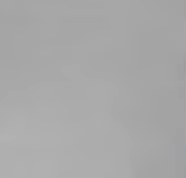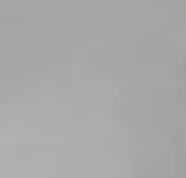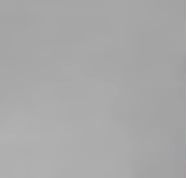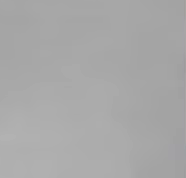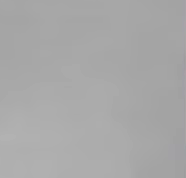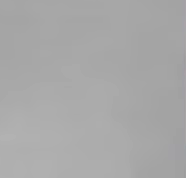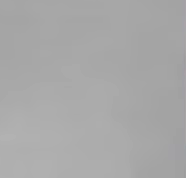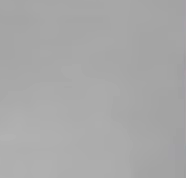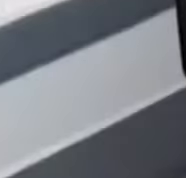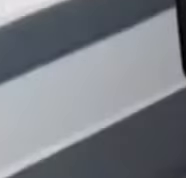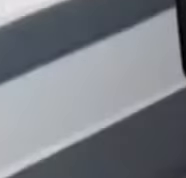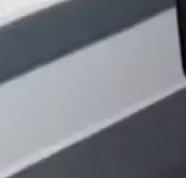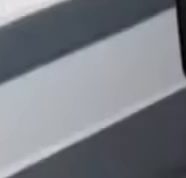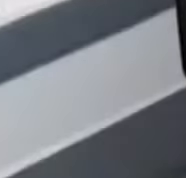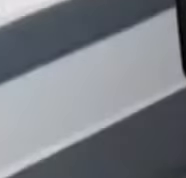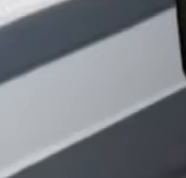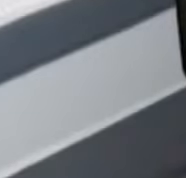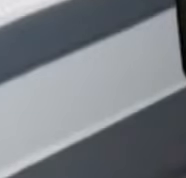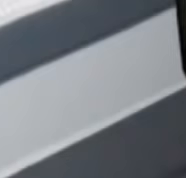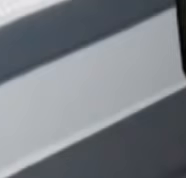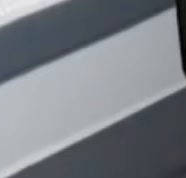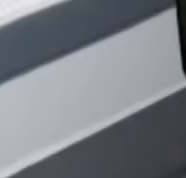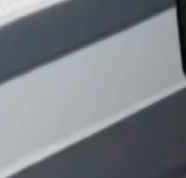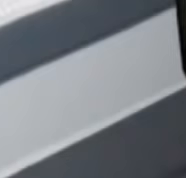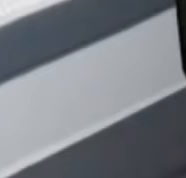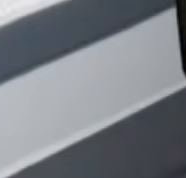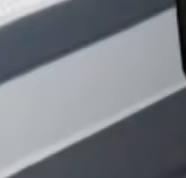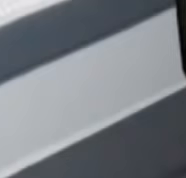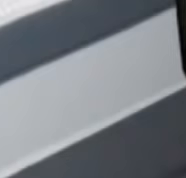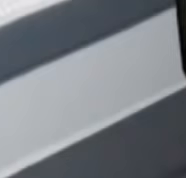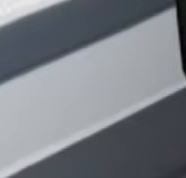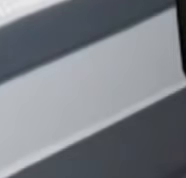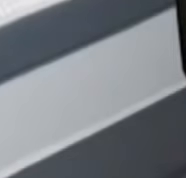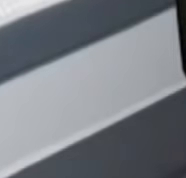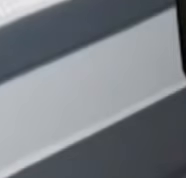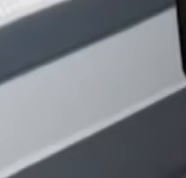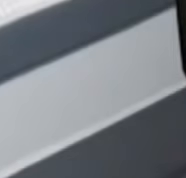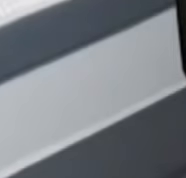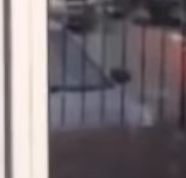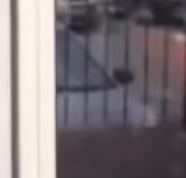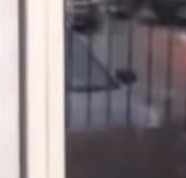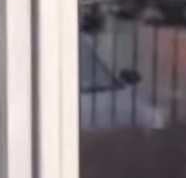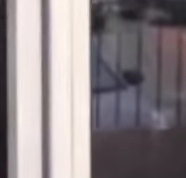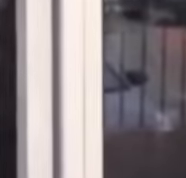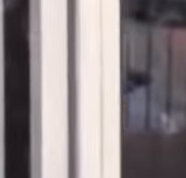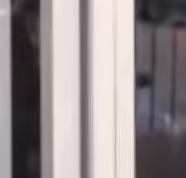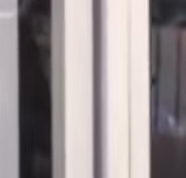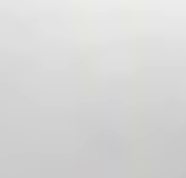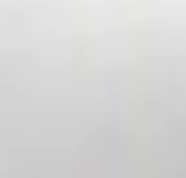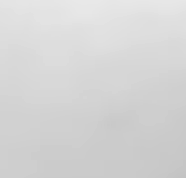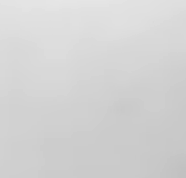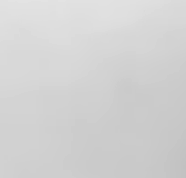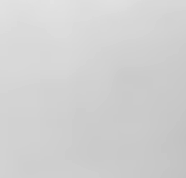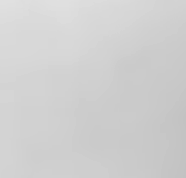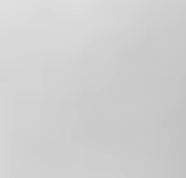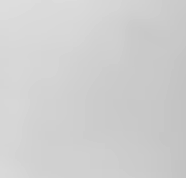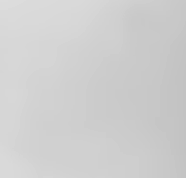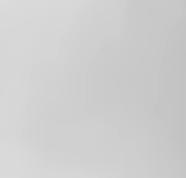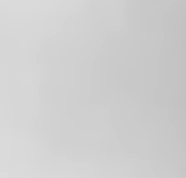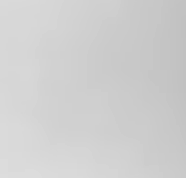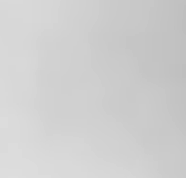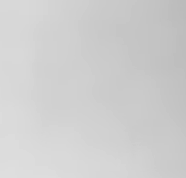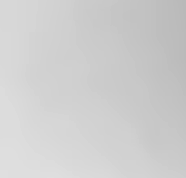furniture, quality appliances, and bay sets. Don't miss out. Hurry to your nearest Bradlow store